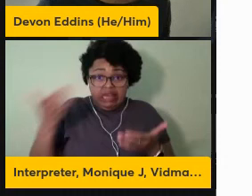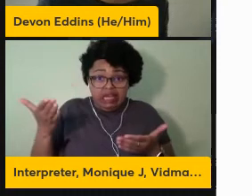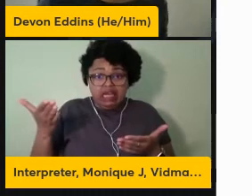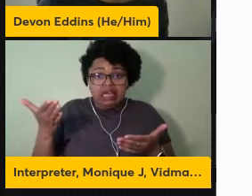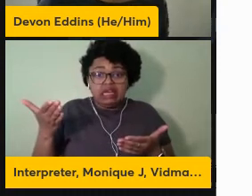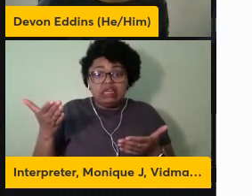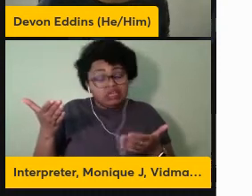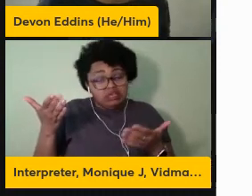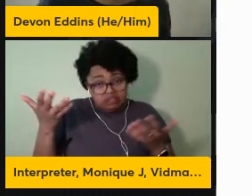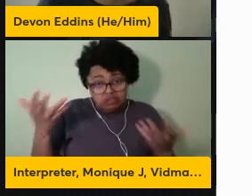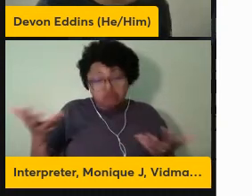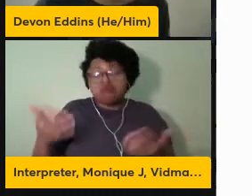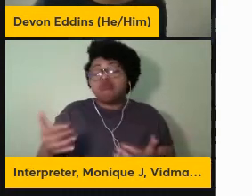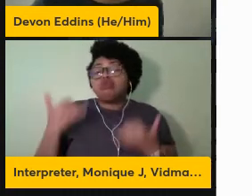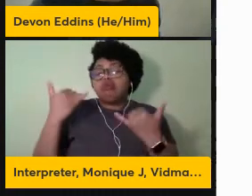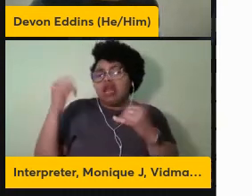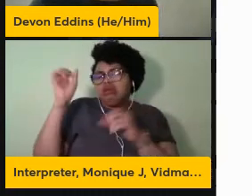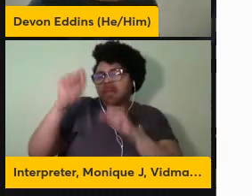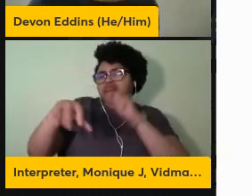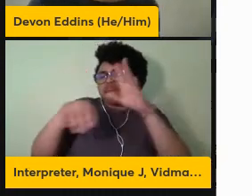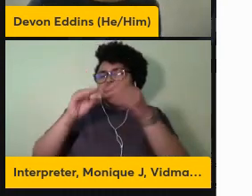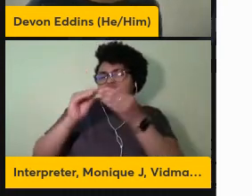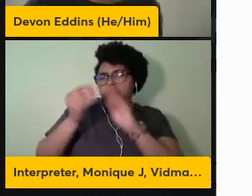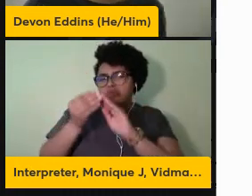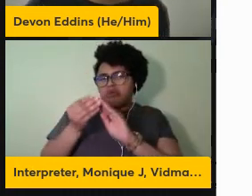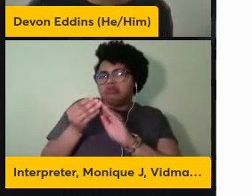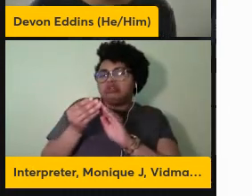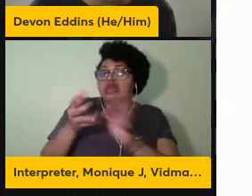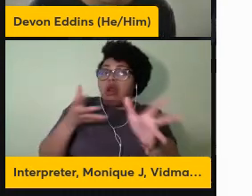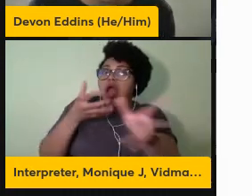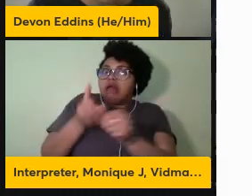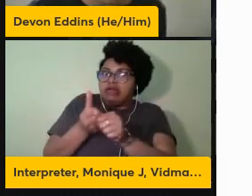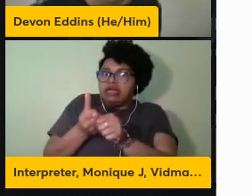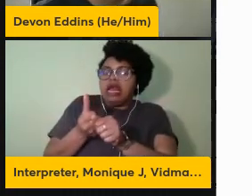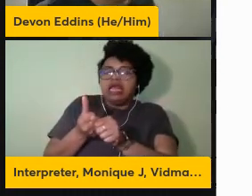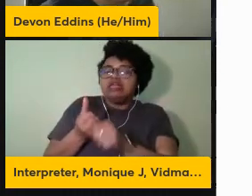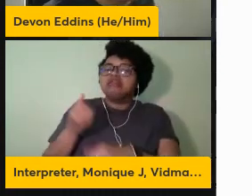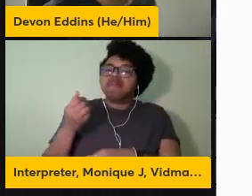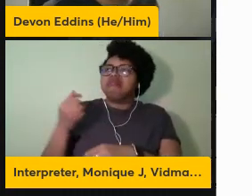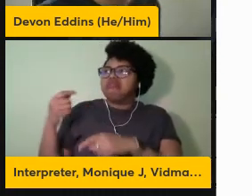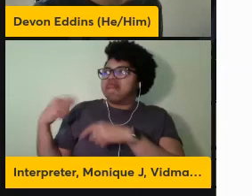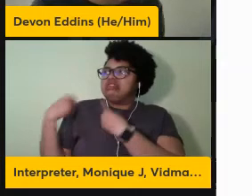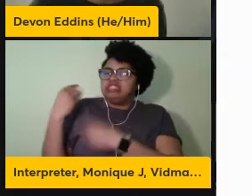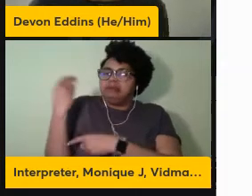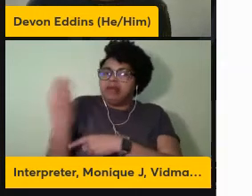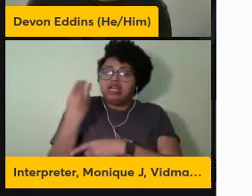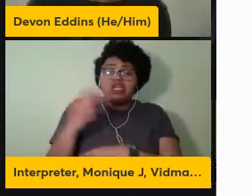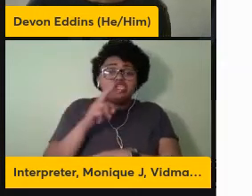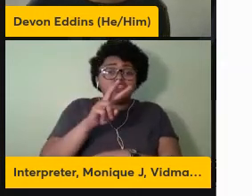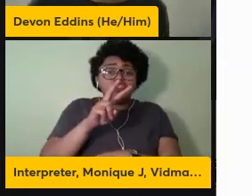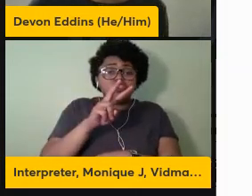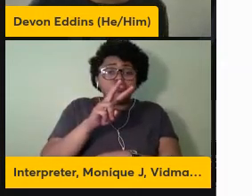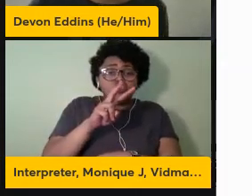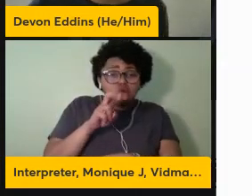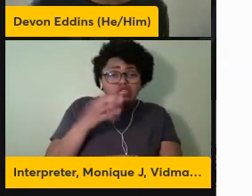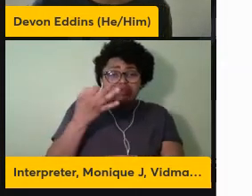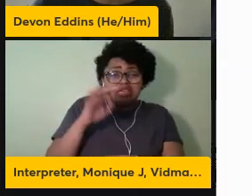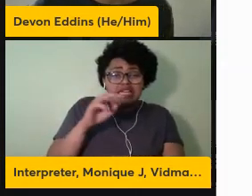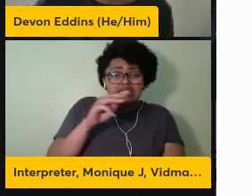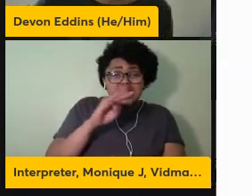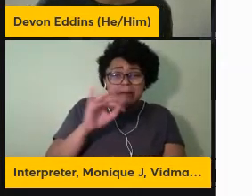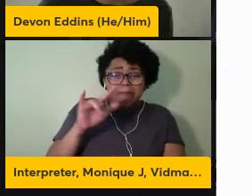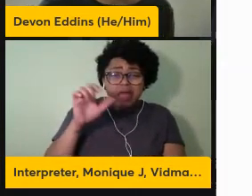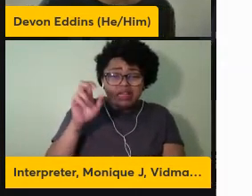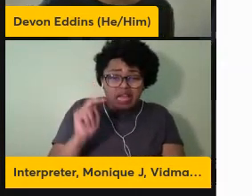semi-up-to-date as of Monday, there have been more than 219 million cases of COVID-19 disease and over 4.5